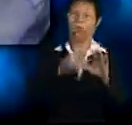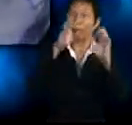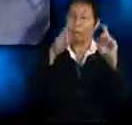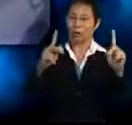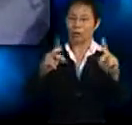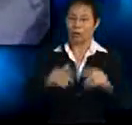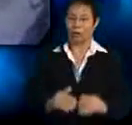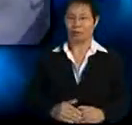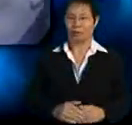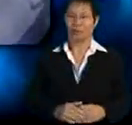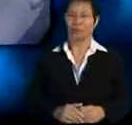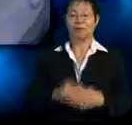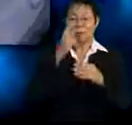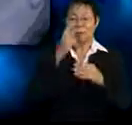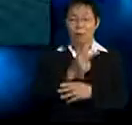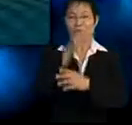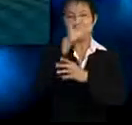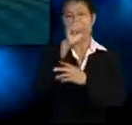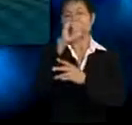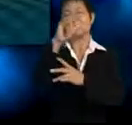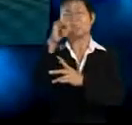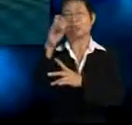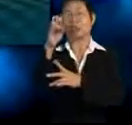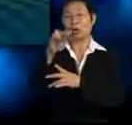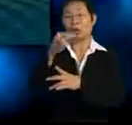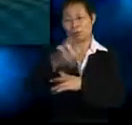Okay, let's look at silicon compounds.